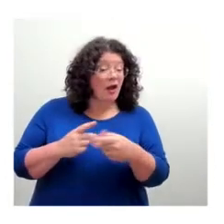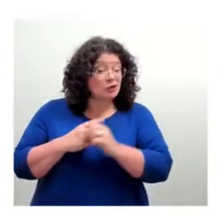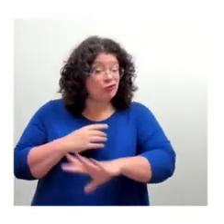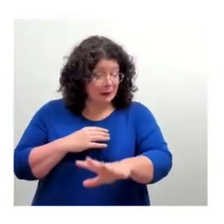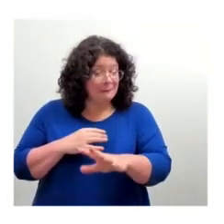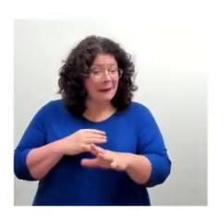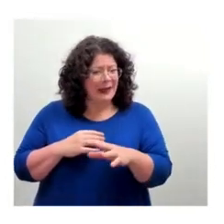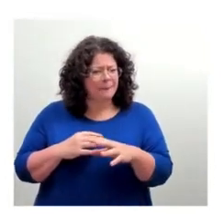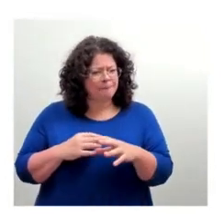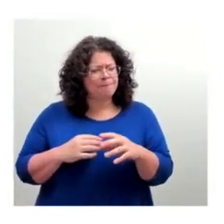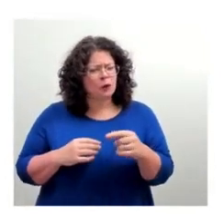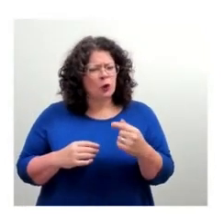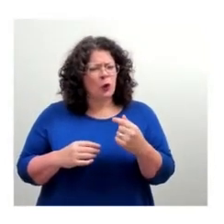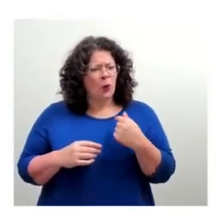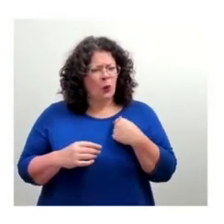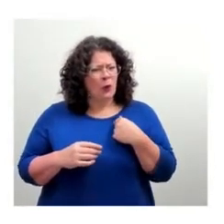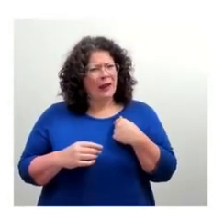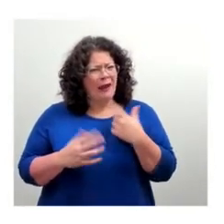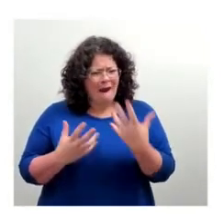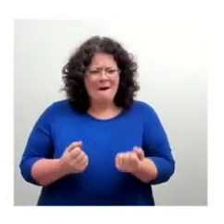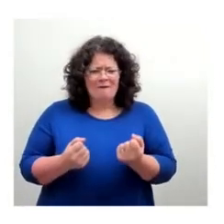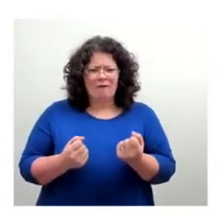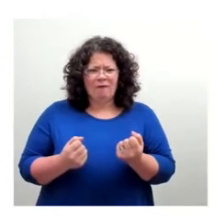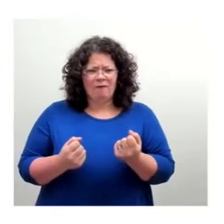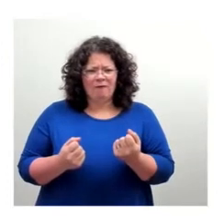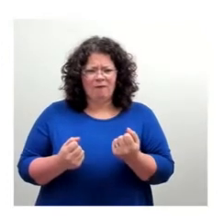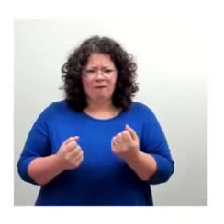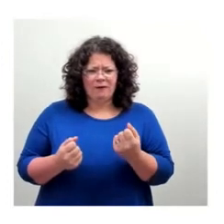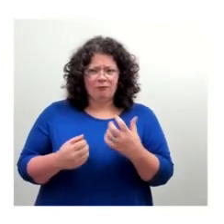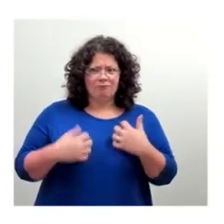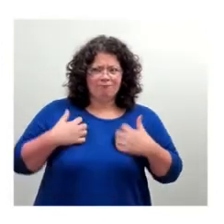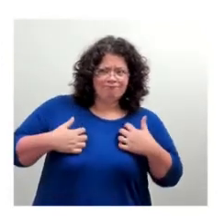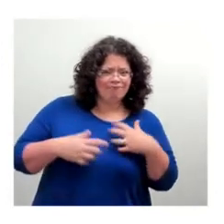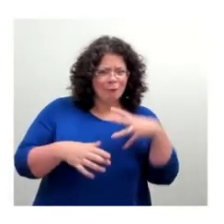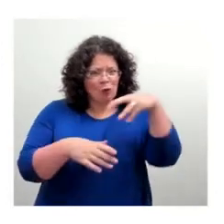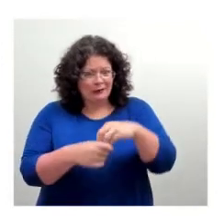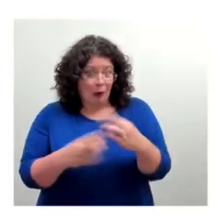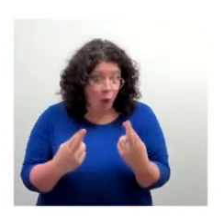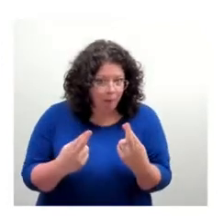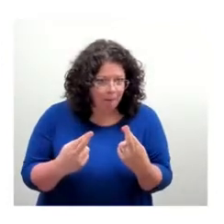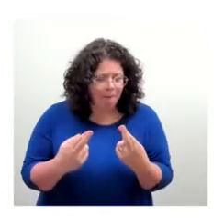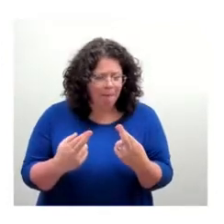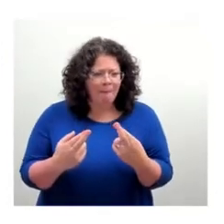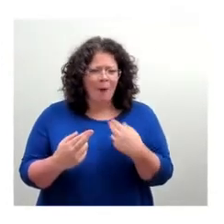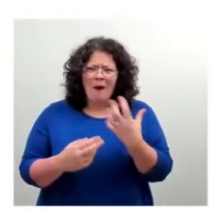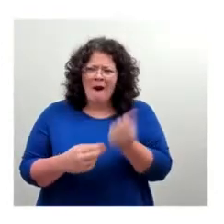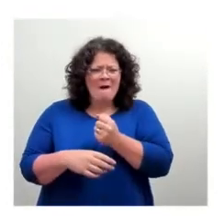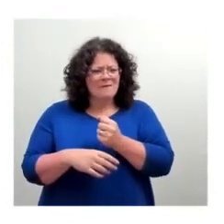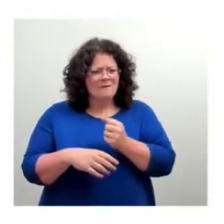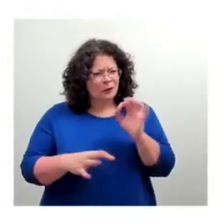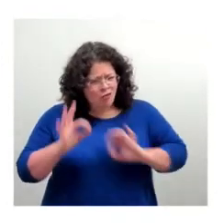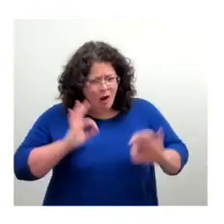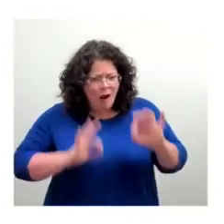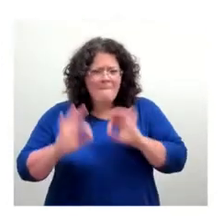offering in a content sense, but that is kind of where